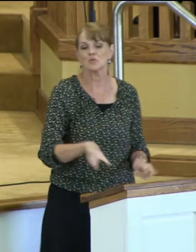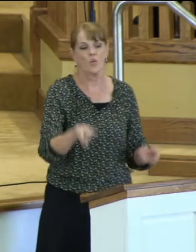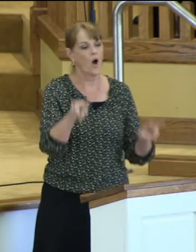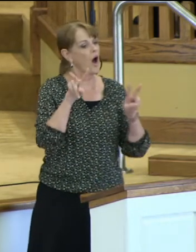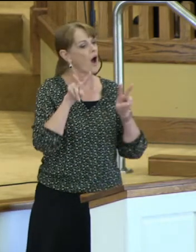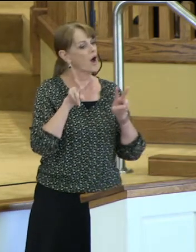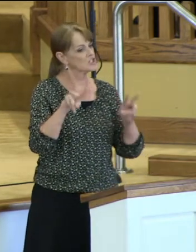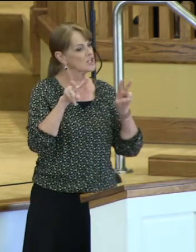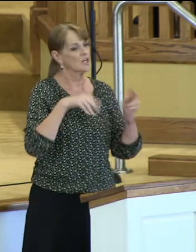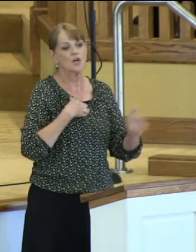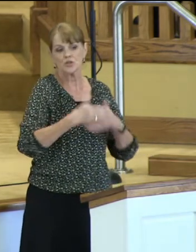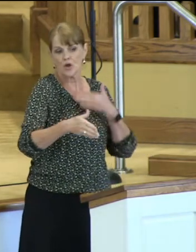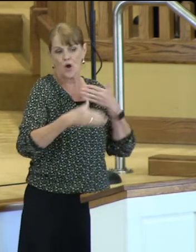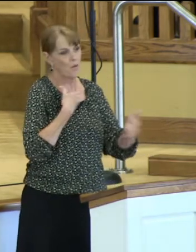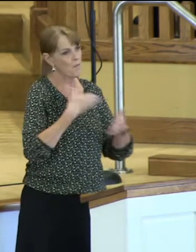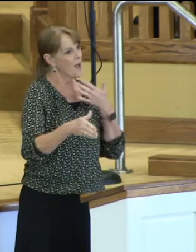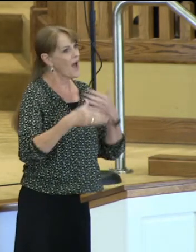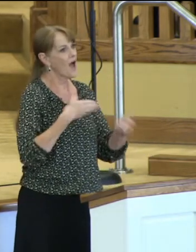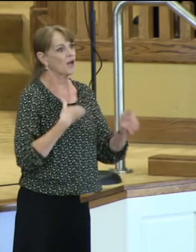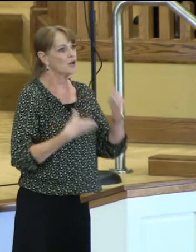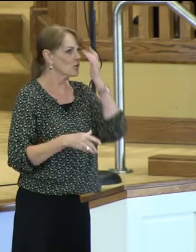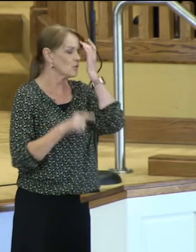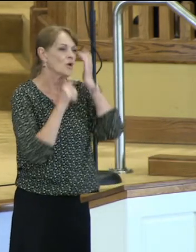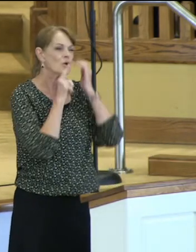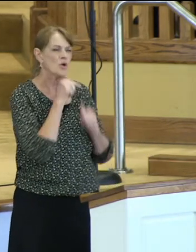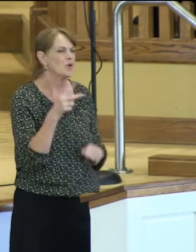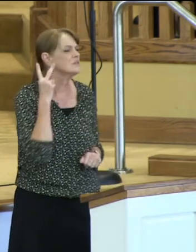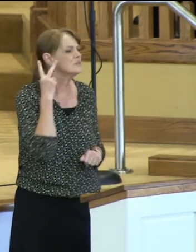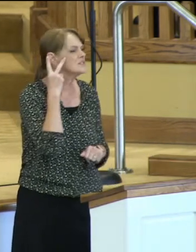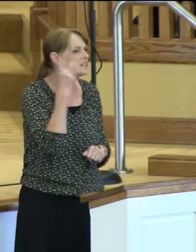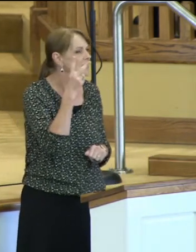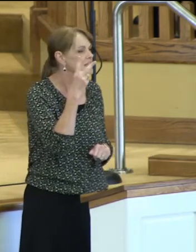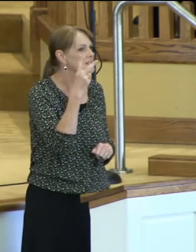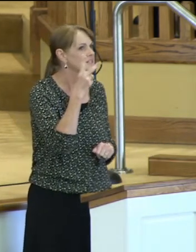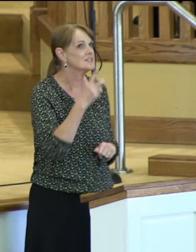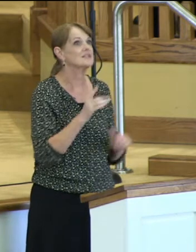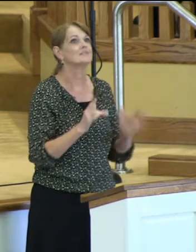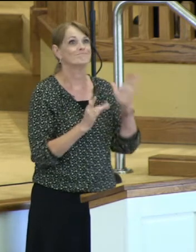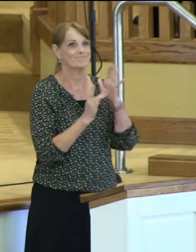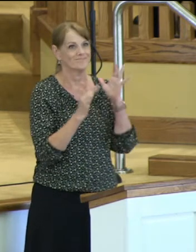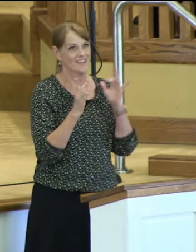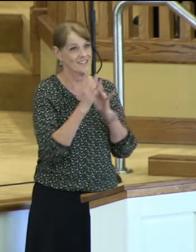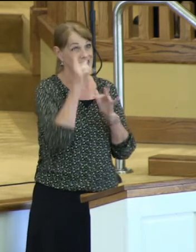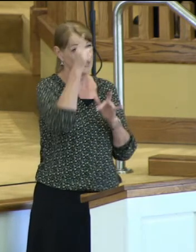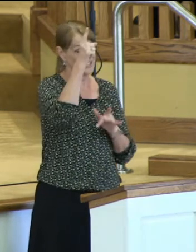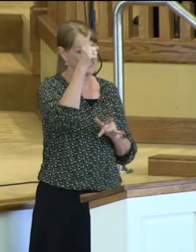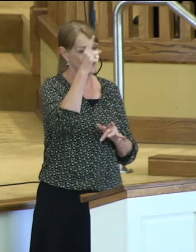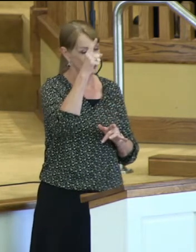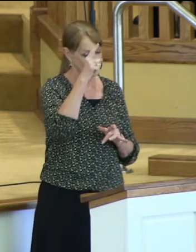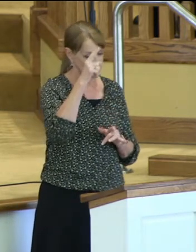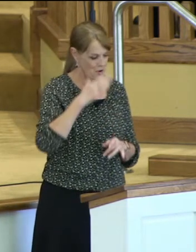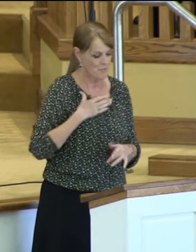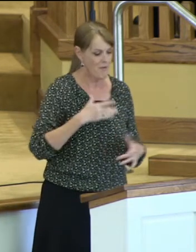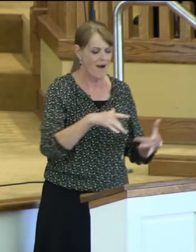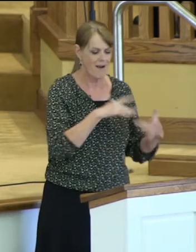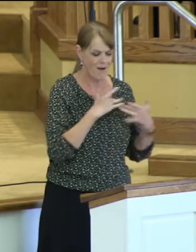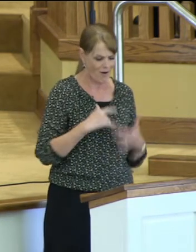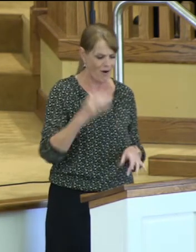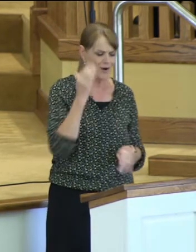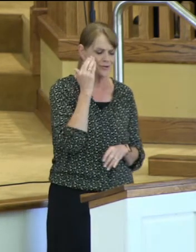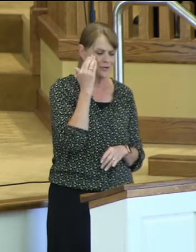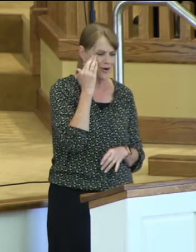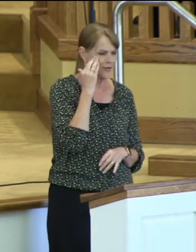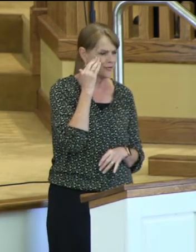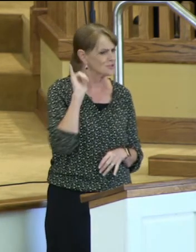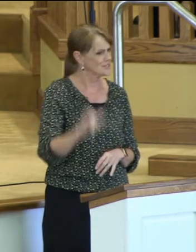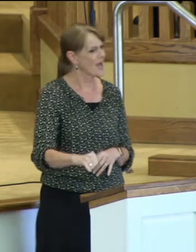who's watching, no matter who sees, Jesus in my heart knows how wrong